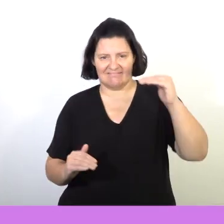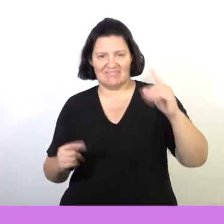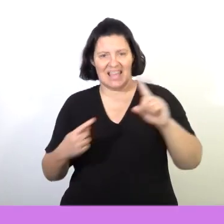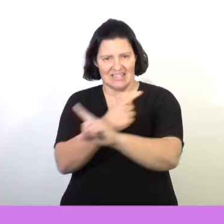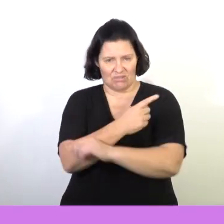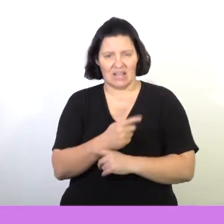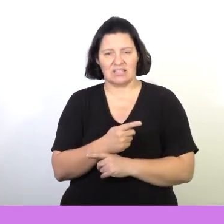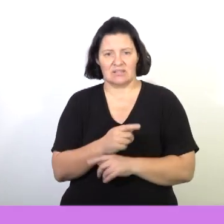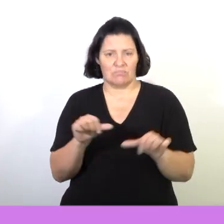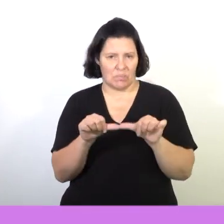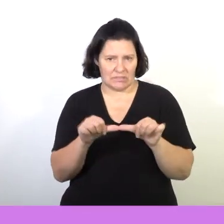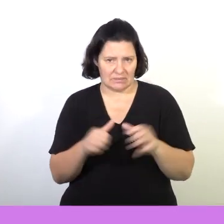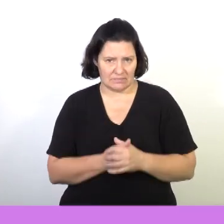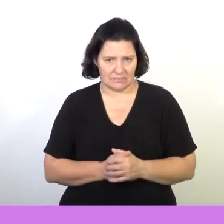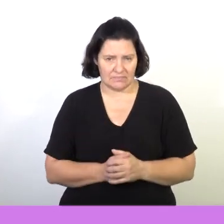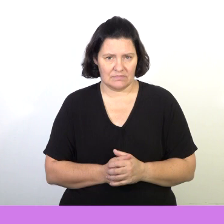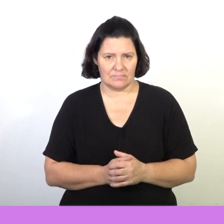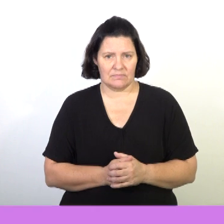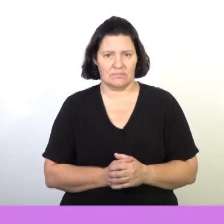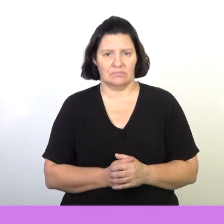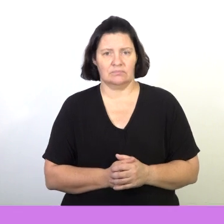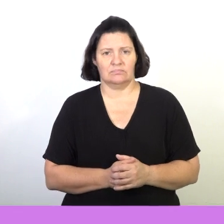indirect proportion.